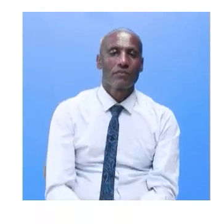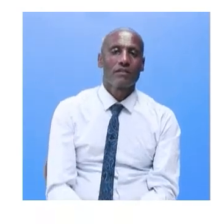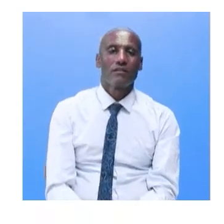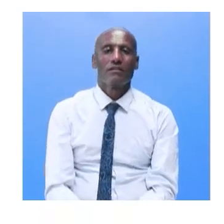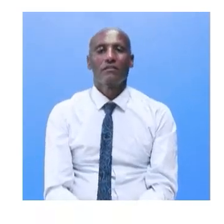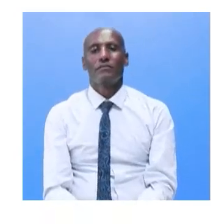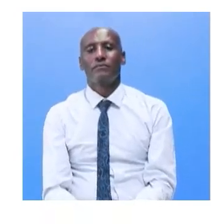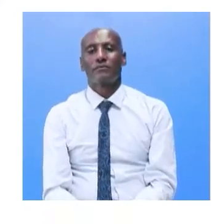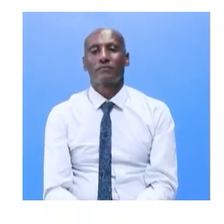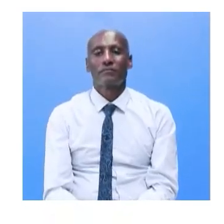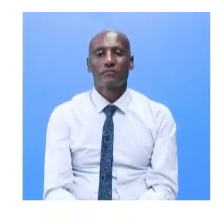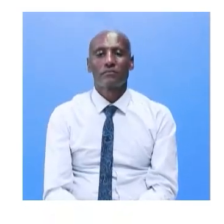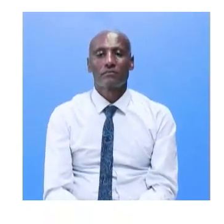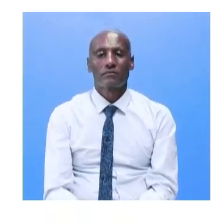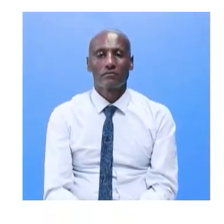3.